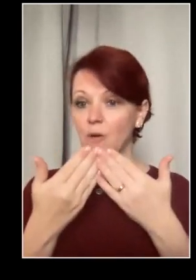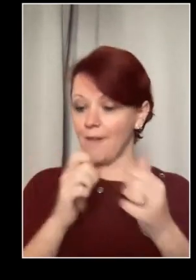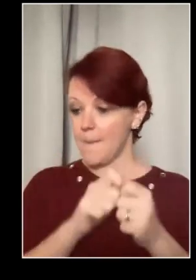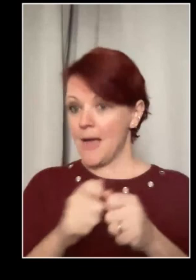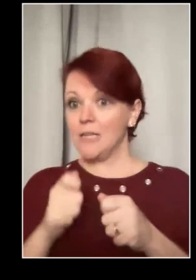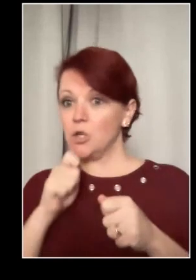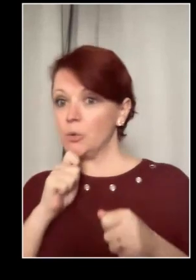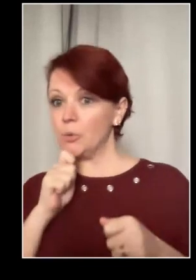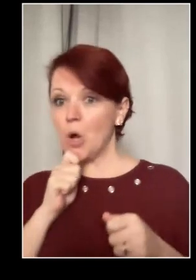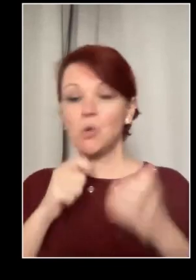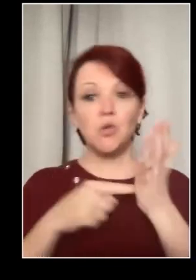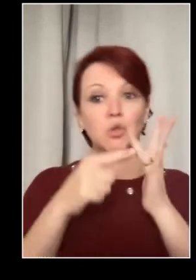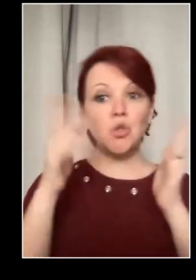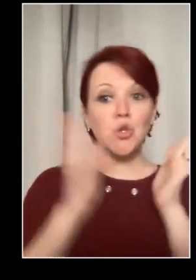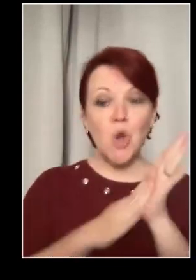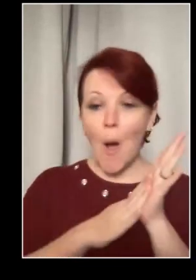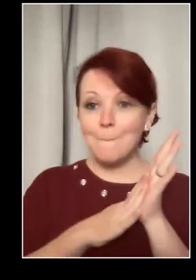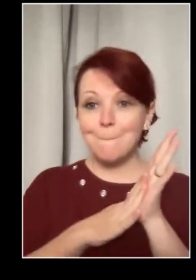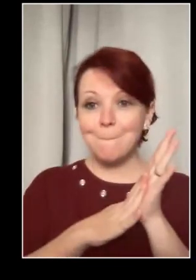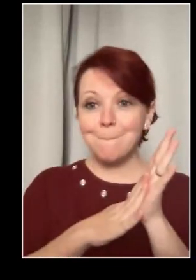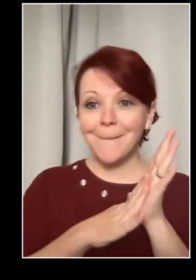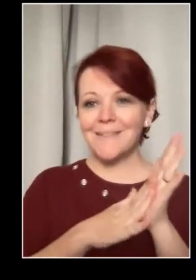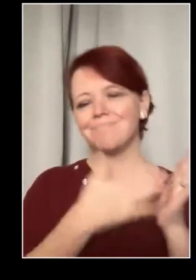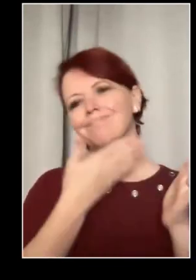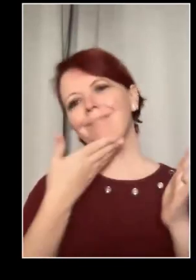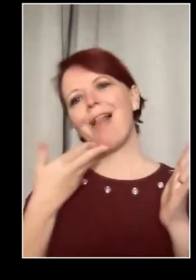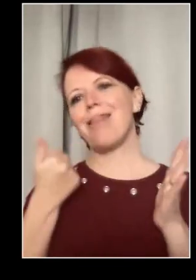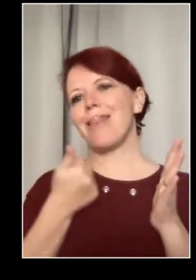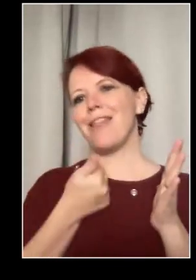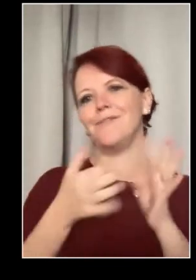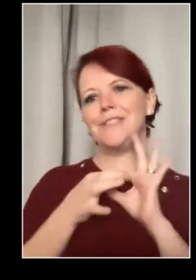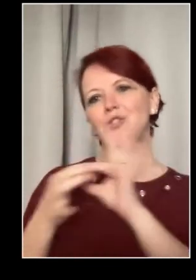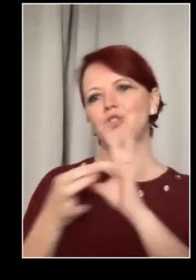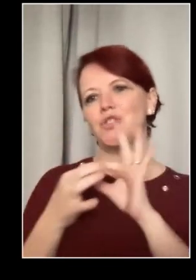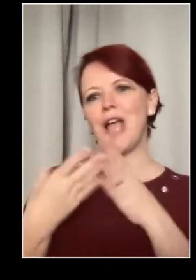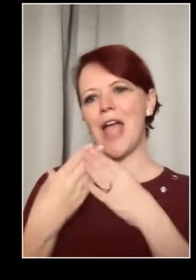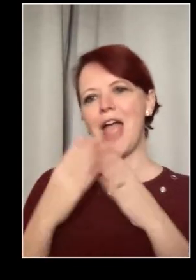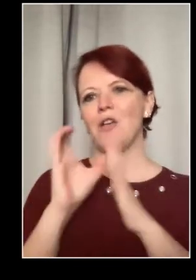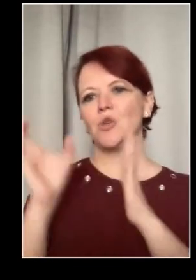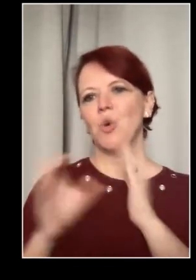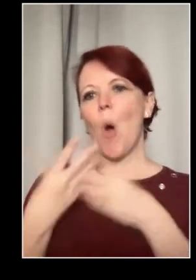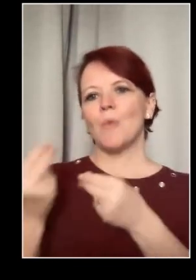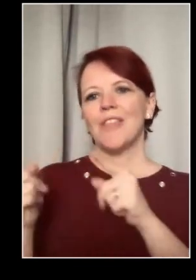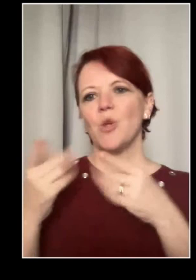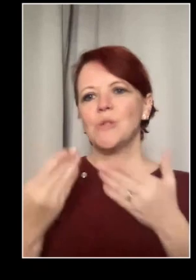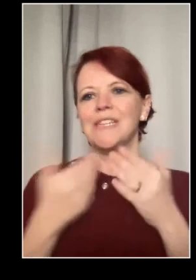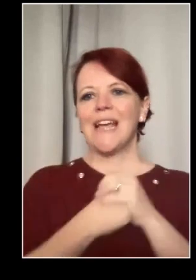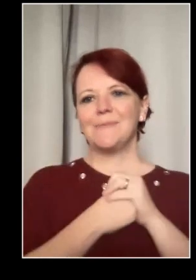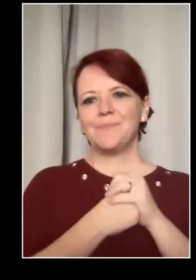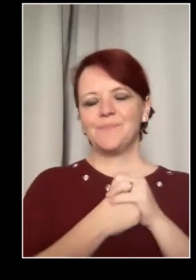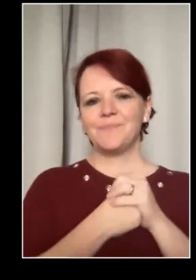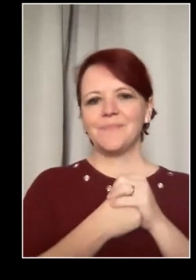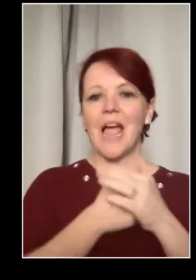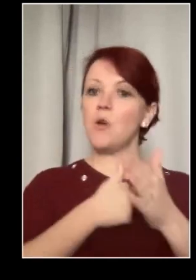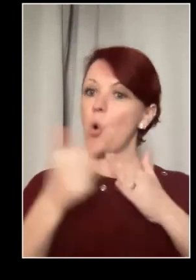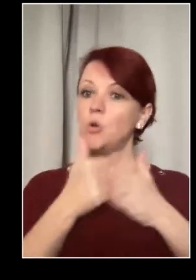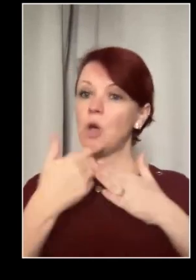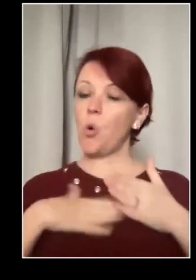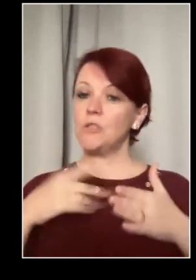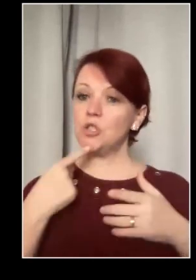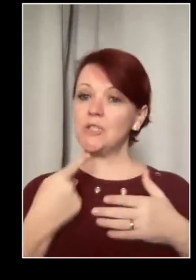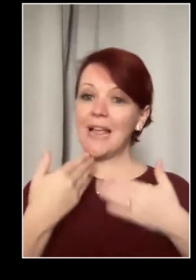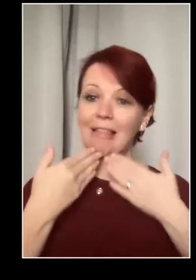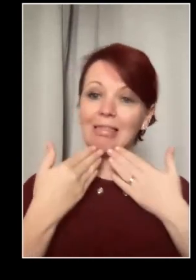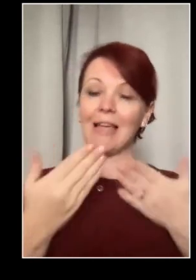Anton Deck, Tom. It was a pleasure to share the virtual stage with you today. You've been awesome. I'd also like to thank the Apprenticeship Ambassador Network and the